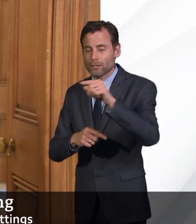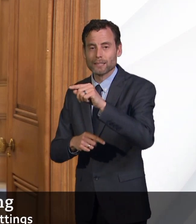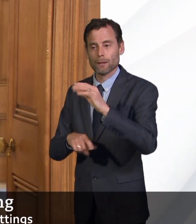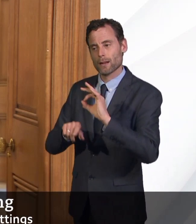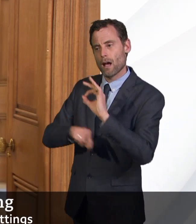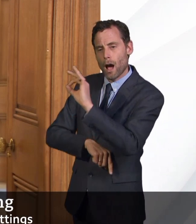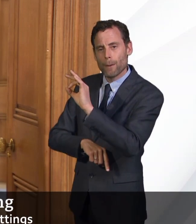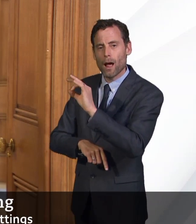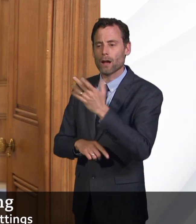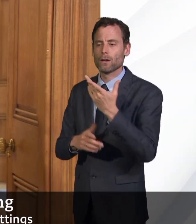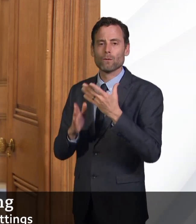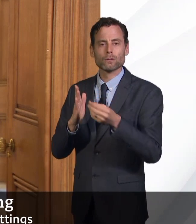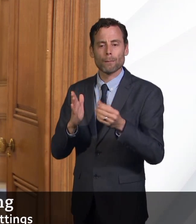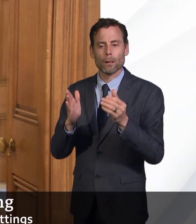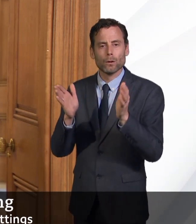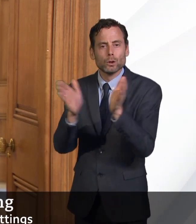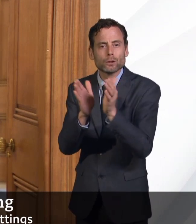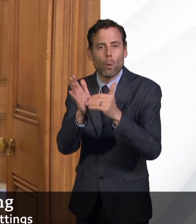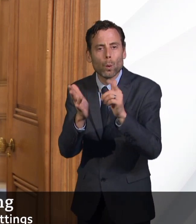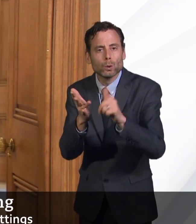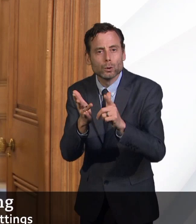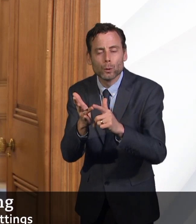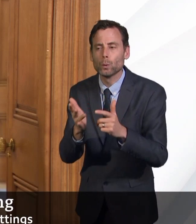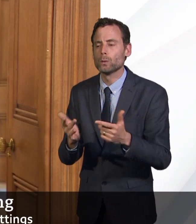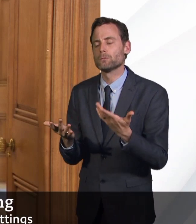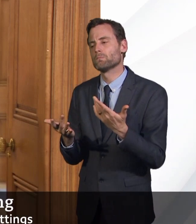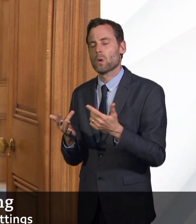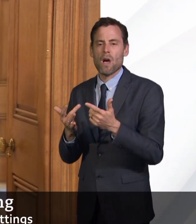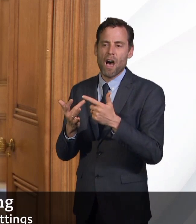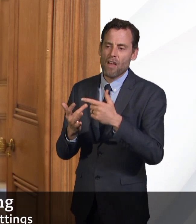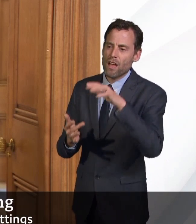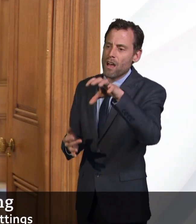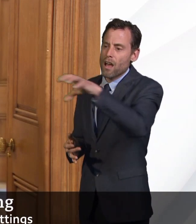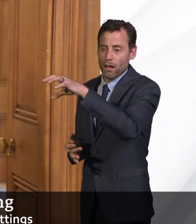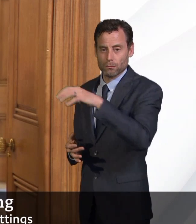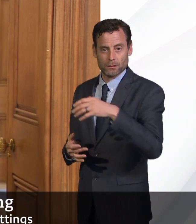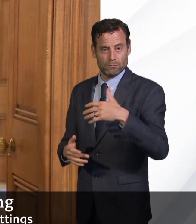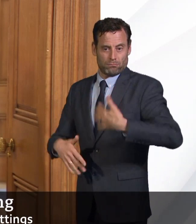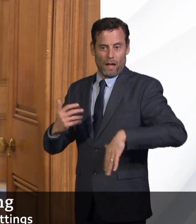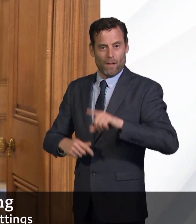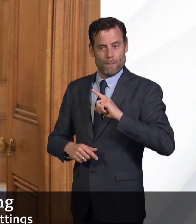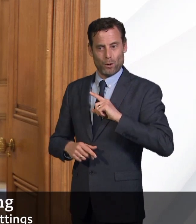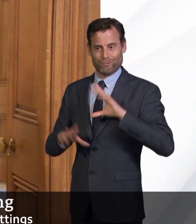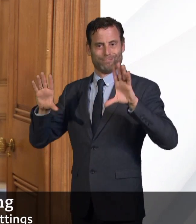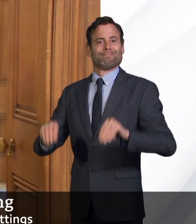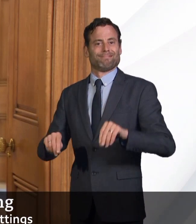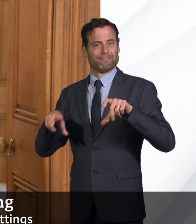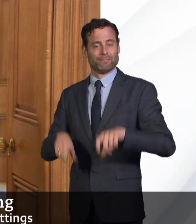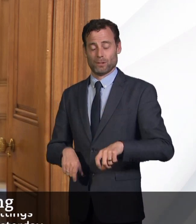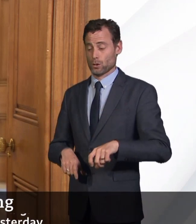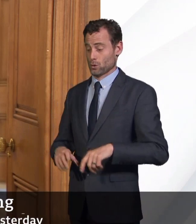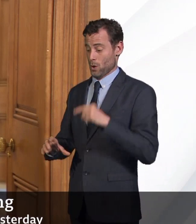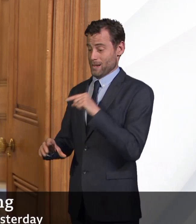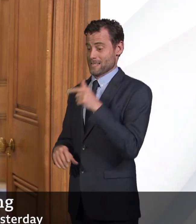instance, smaller zoos and some of the other venues that have been affected. So it's been quite a broad package, I think